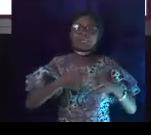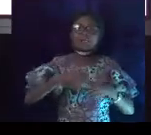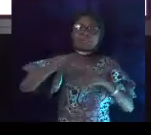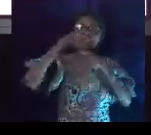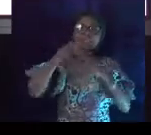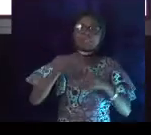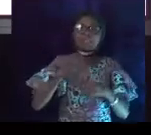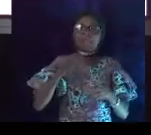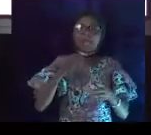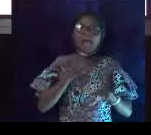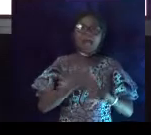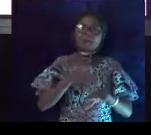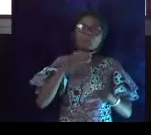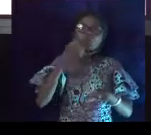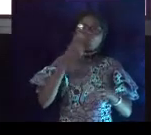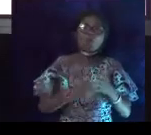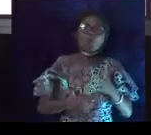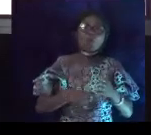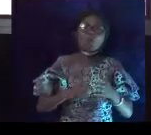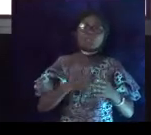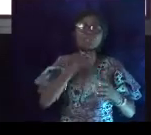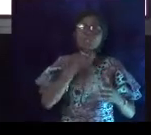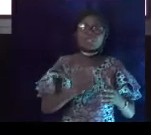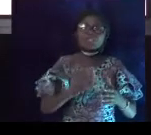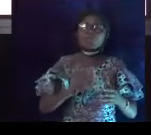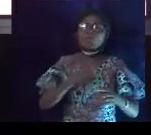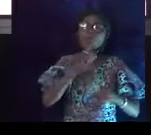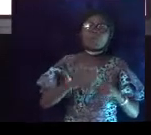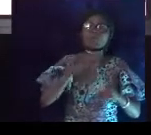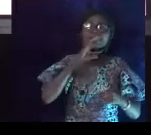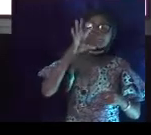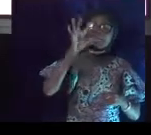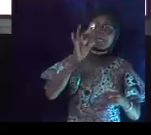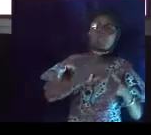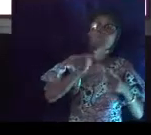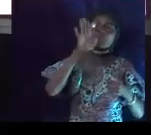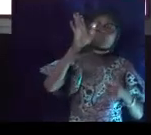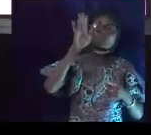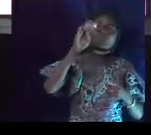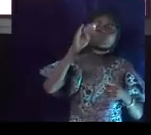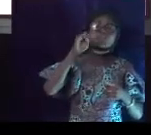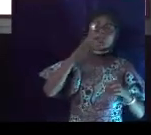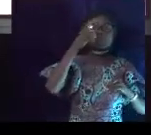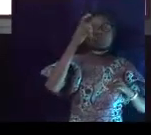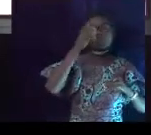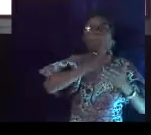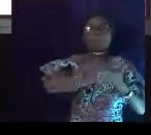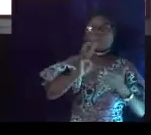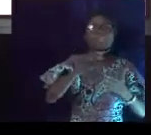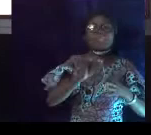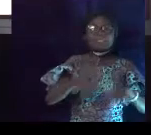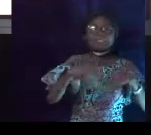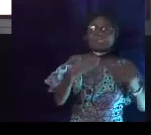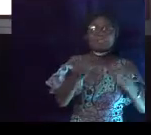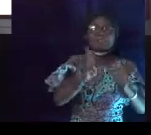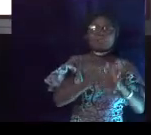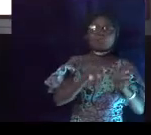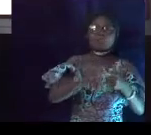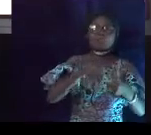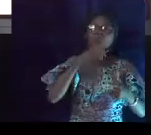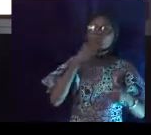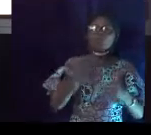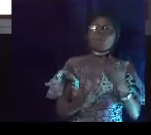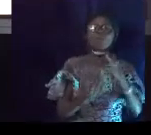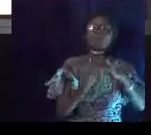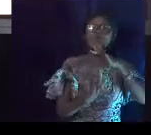robust, especially for meat production. And at what age? When it is 9 to 14 weeks. Broiler